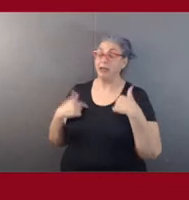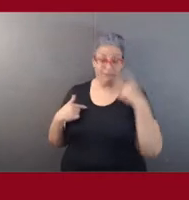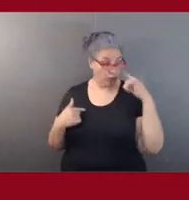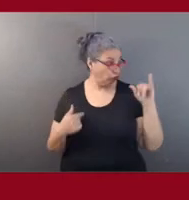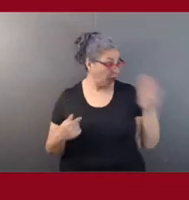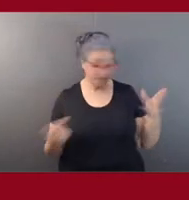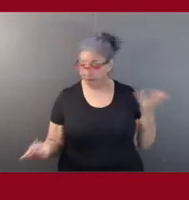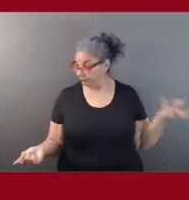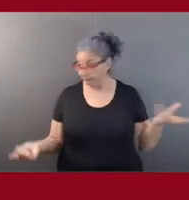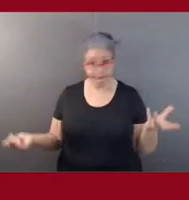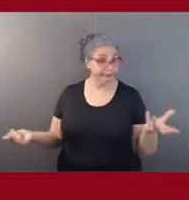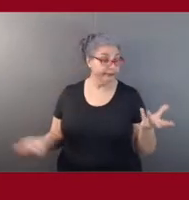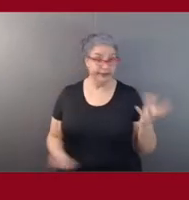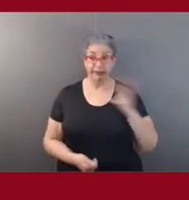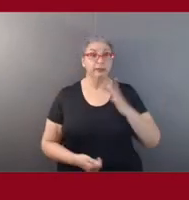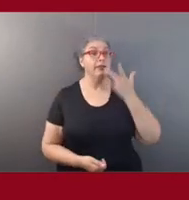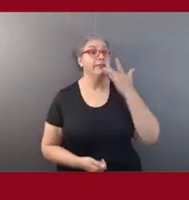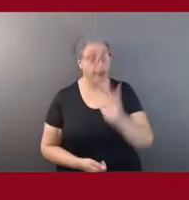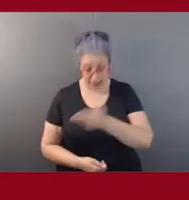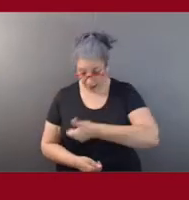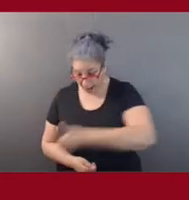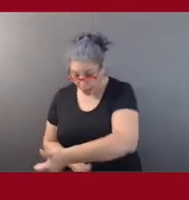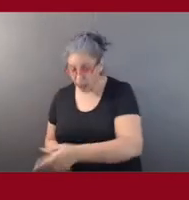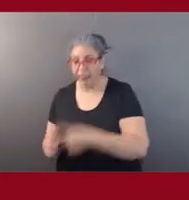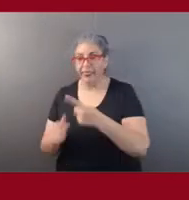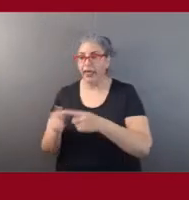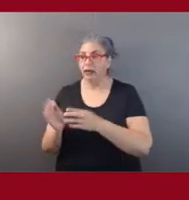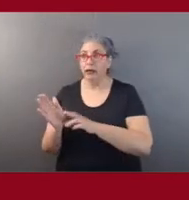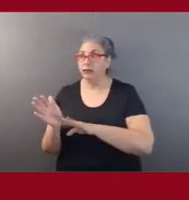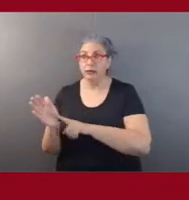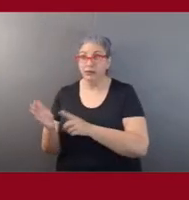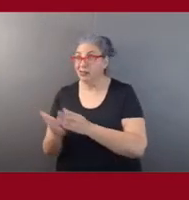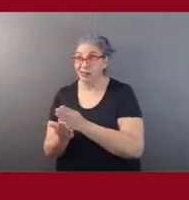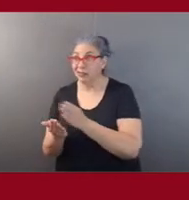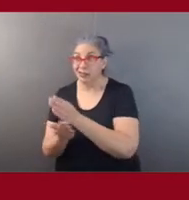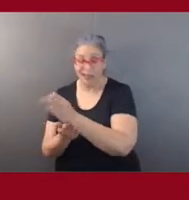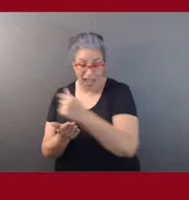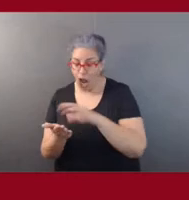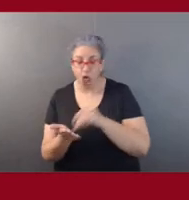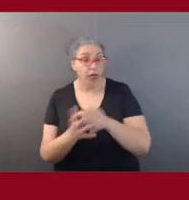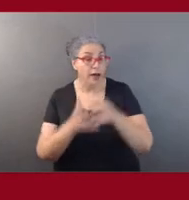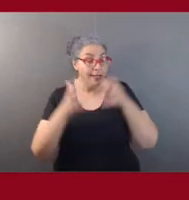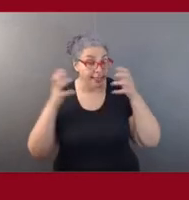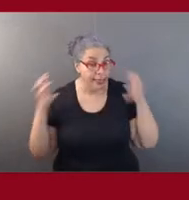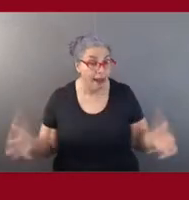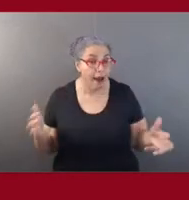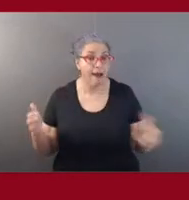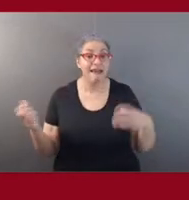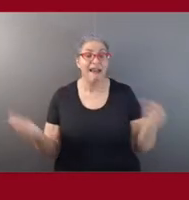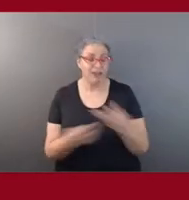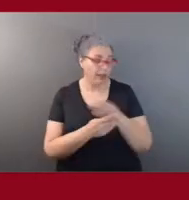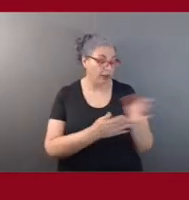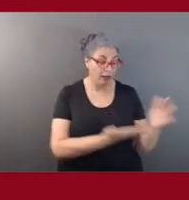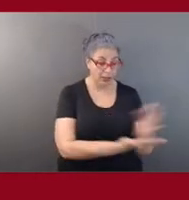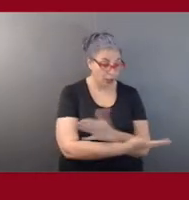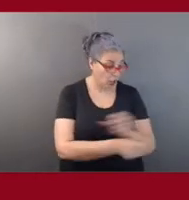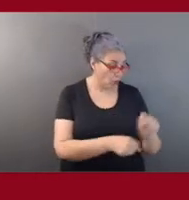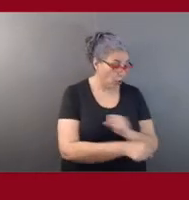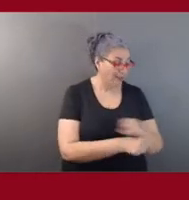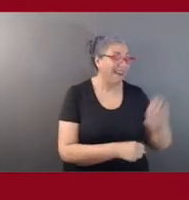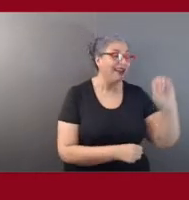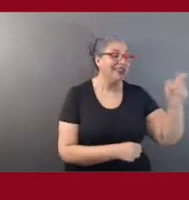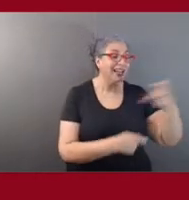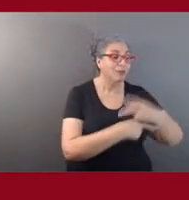job. I was fortunate enough to get it. I started that trajectory. I learned a lot. I was, everything from an executive producer assistant